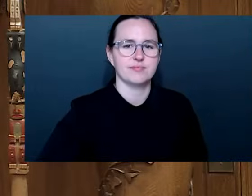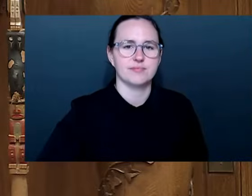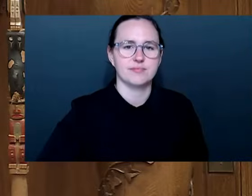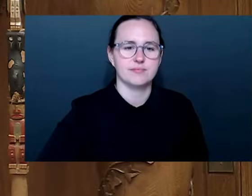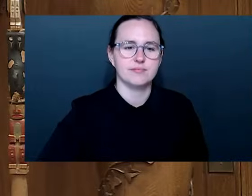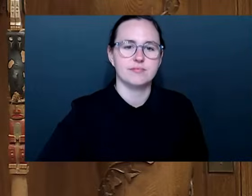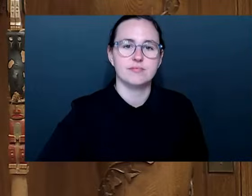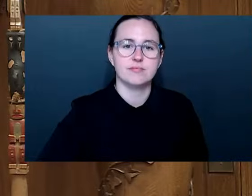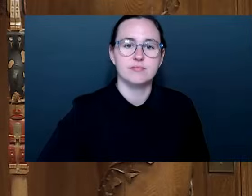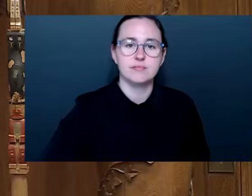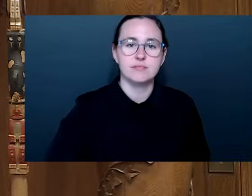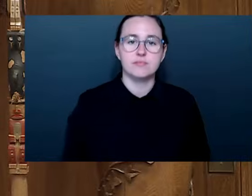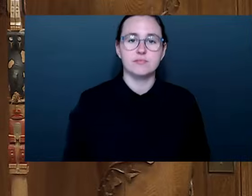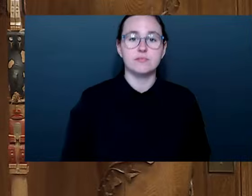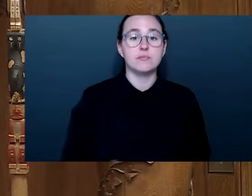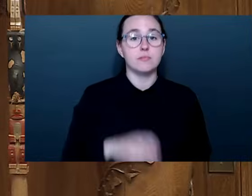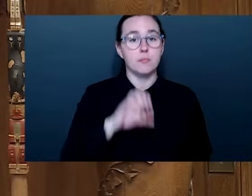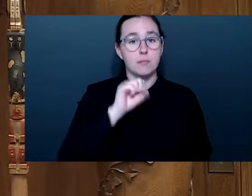Shouldn't it be?